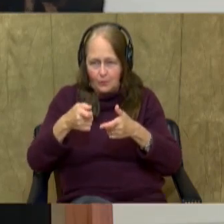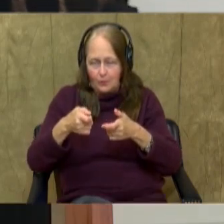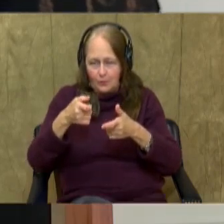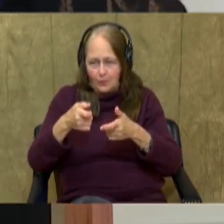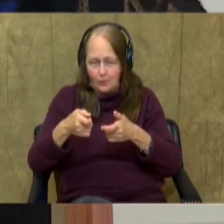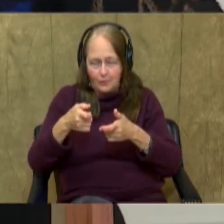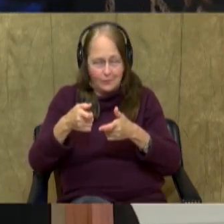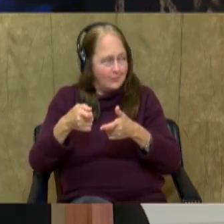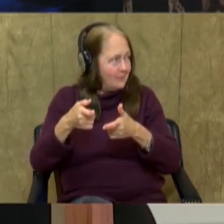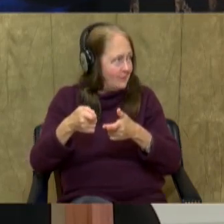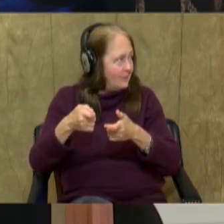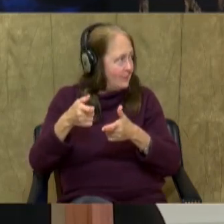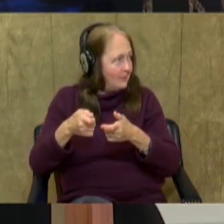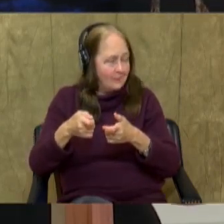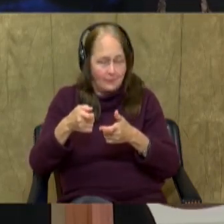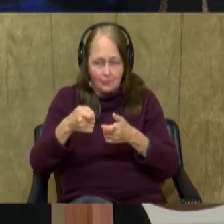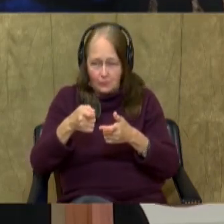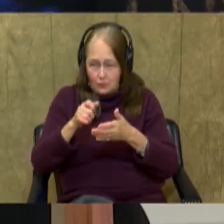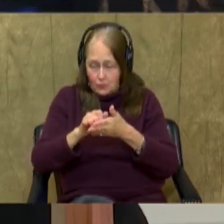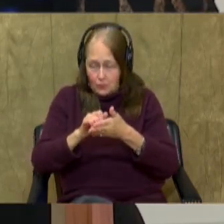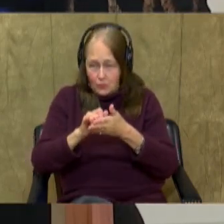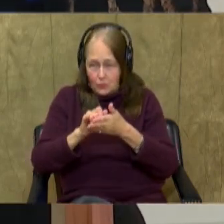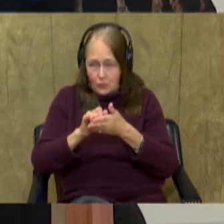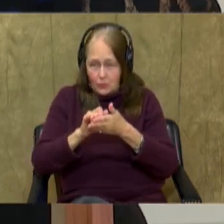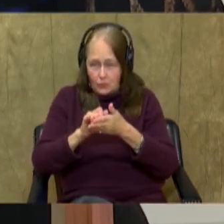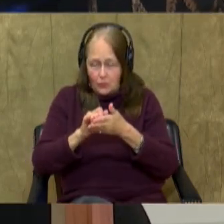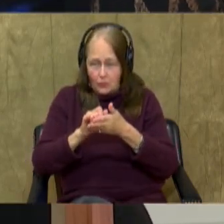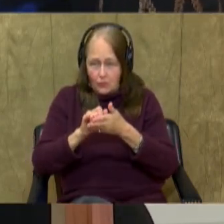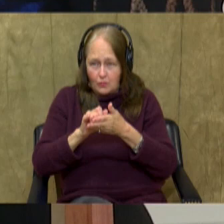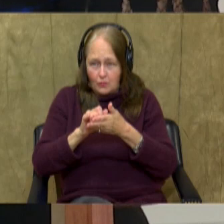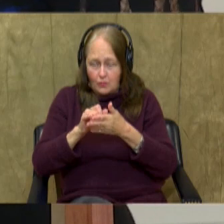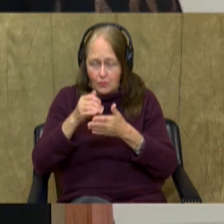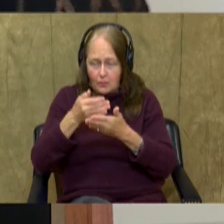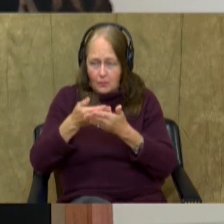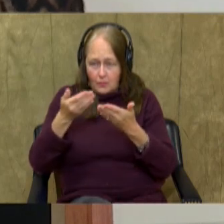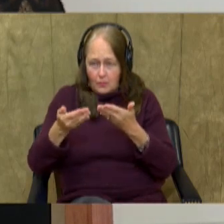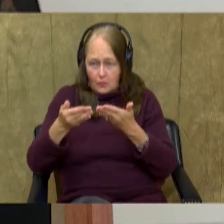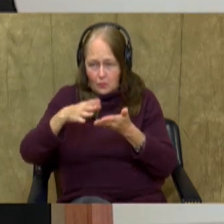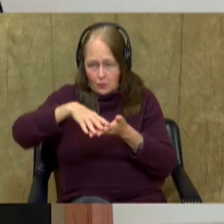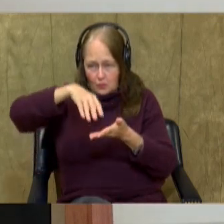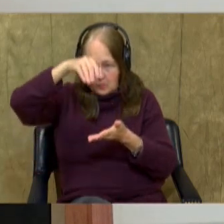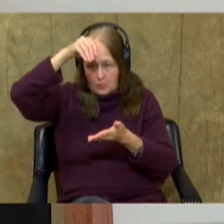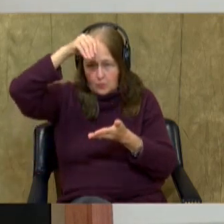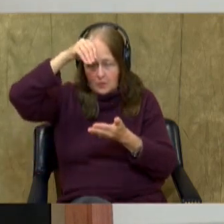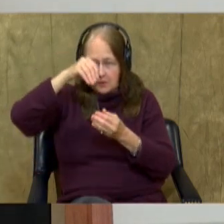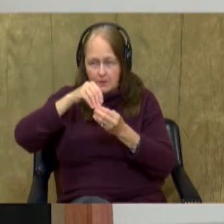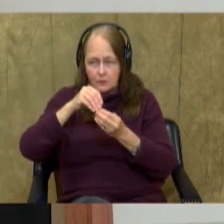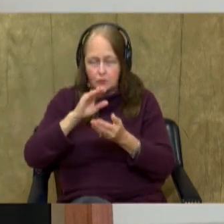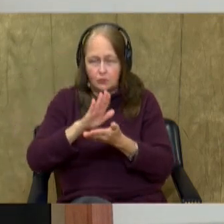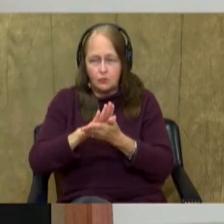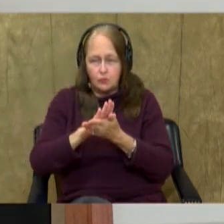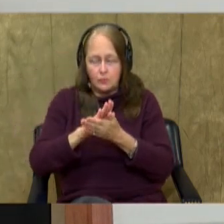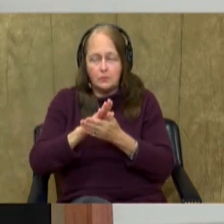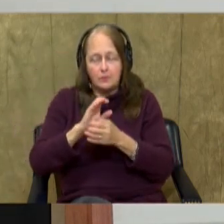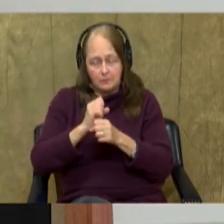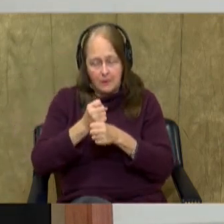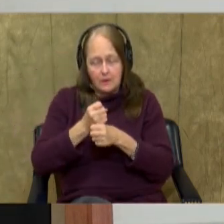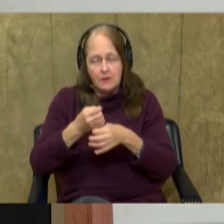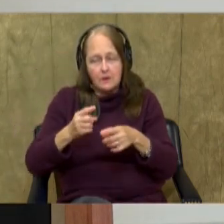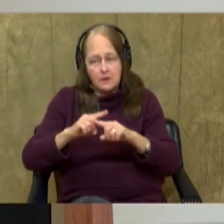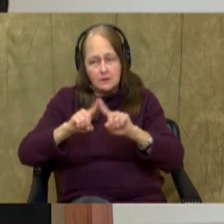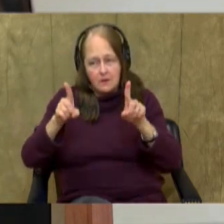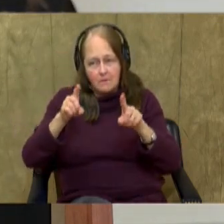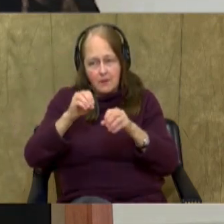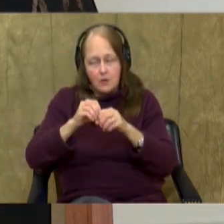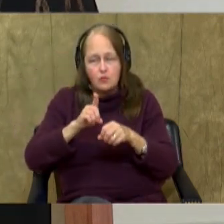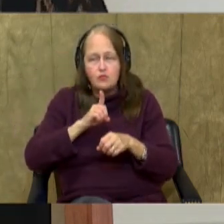it. What about this one? Things we learn in school matter in real life. Now,